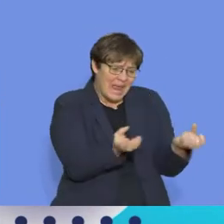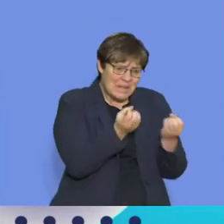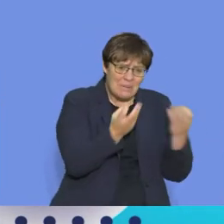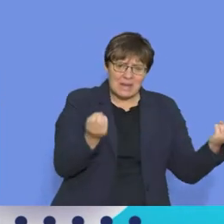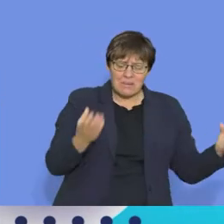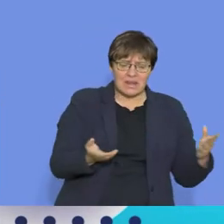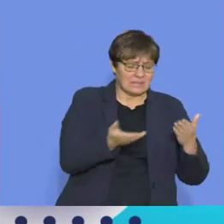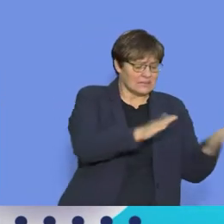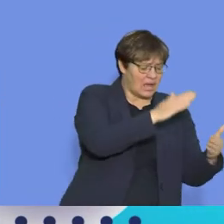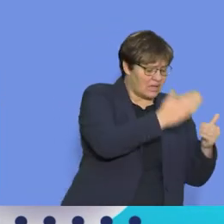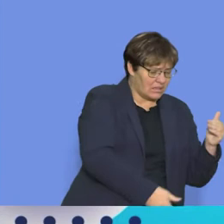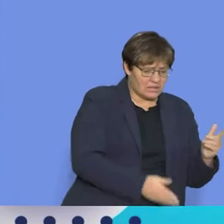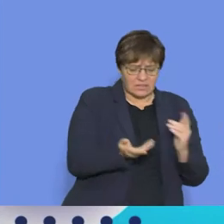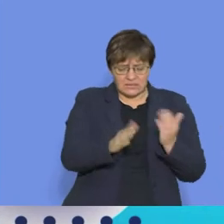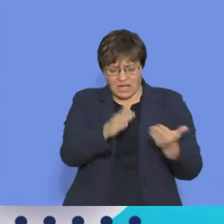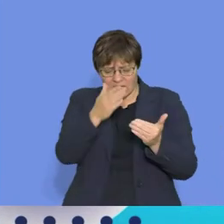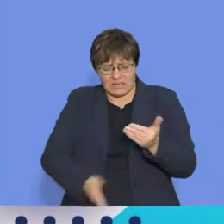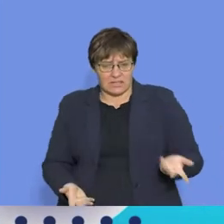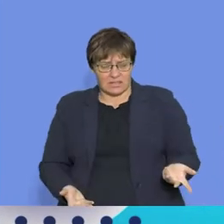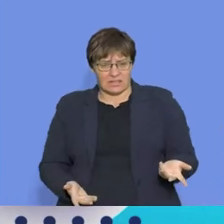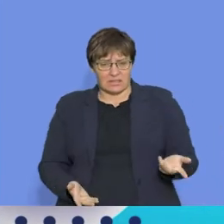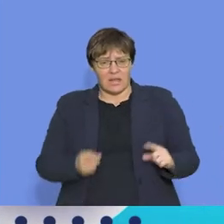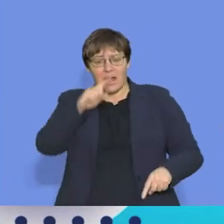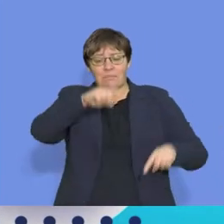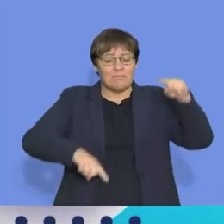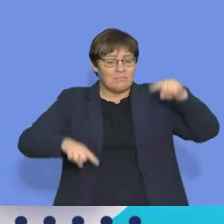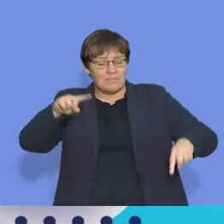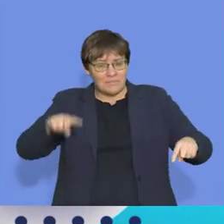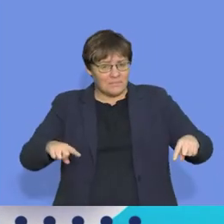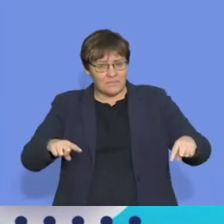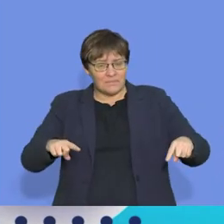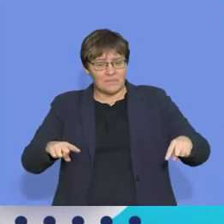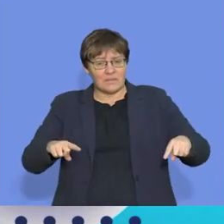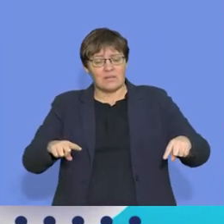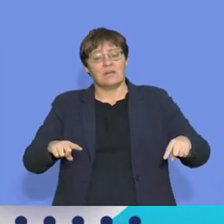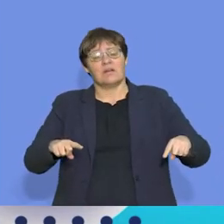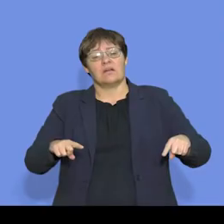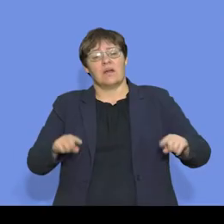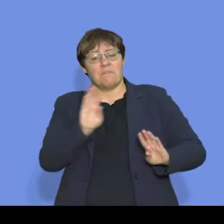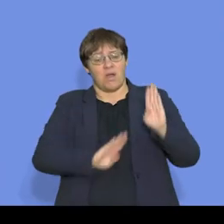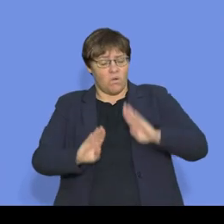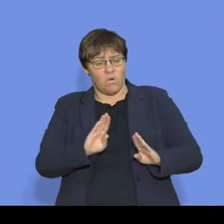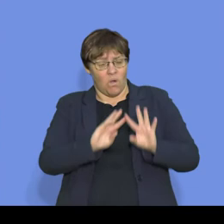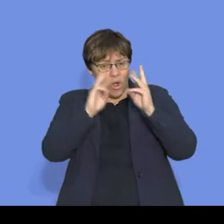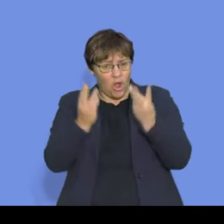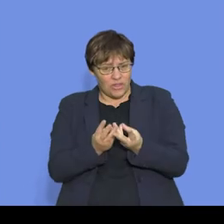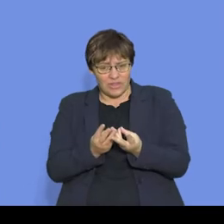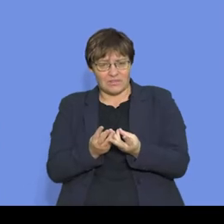So what happens is the biodiversity of Earth is reduced. So mass